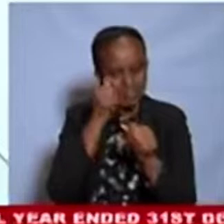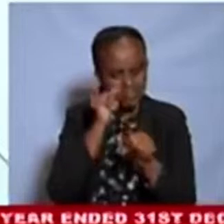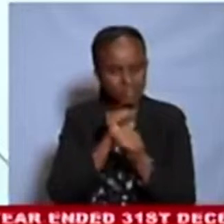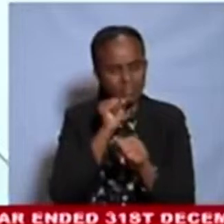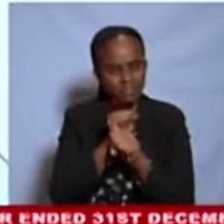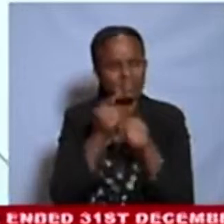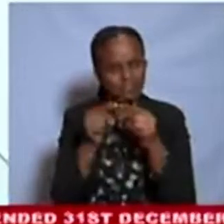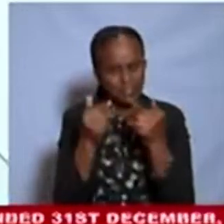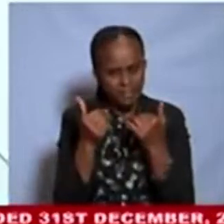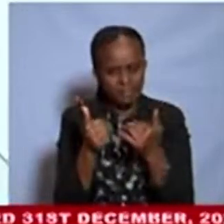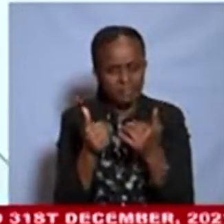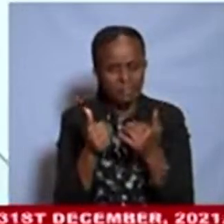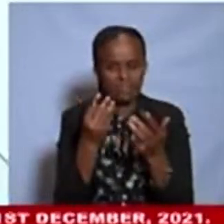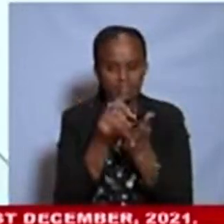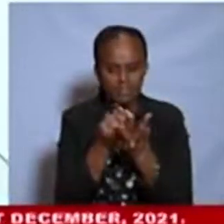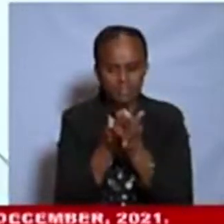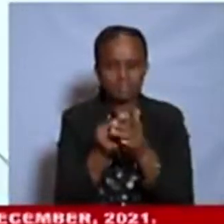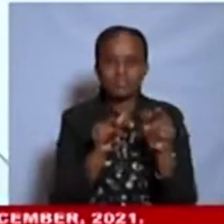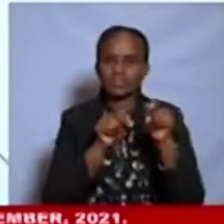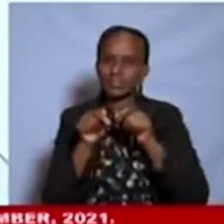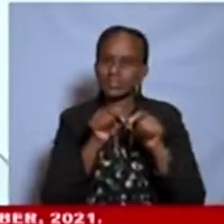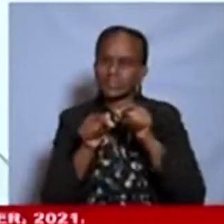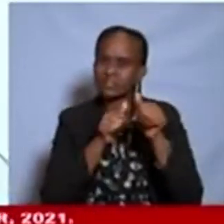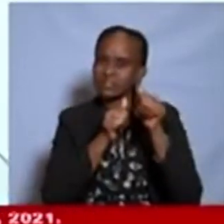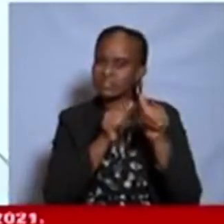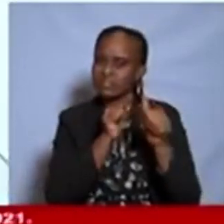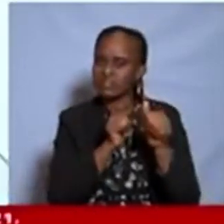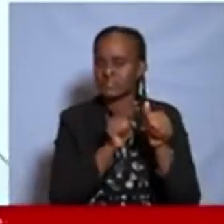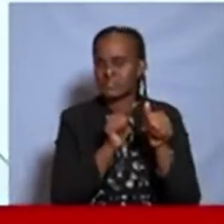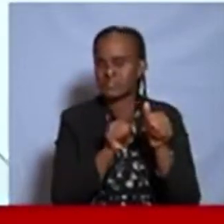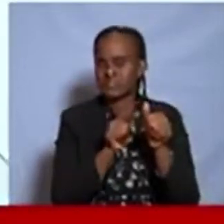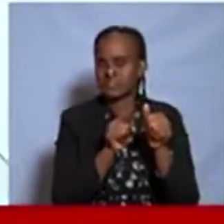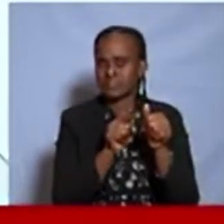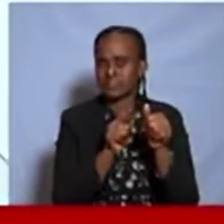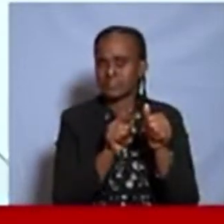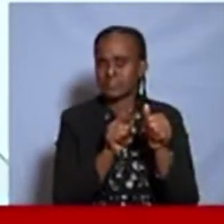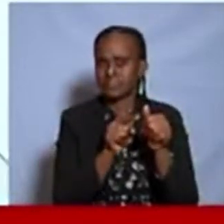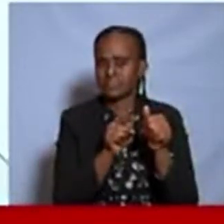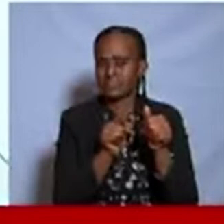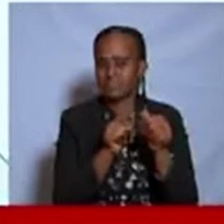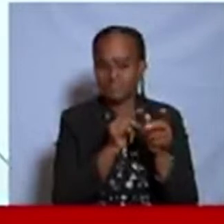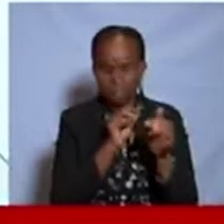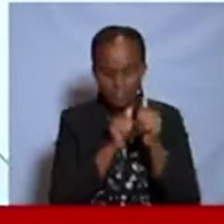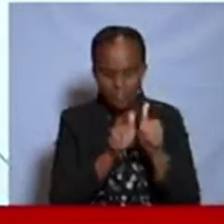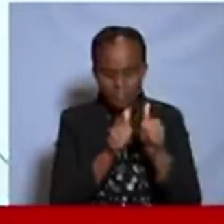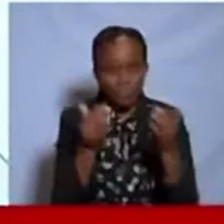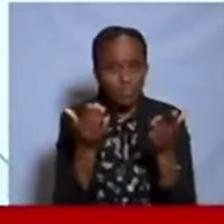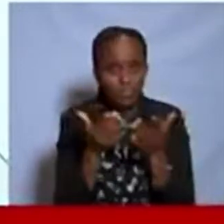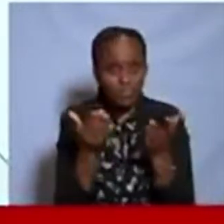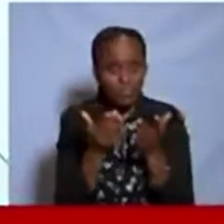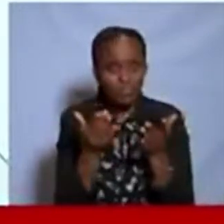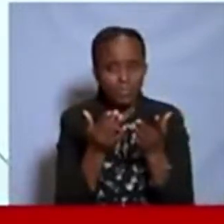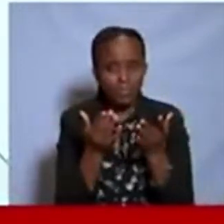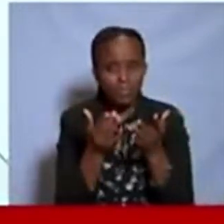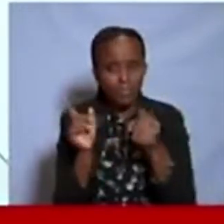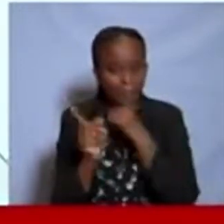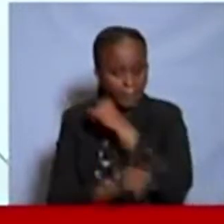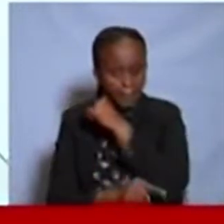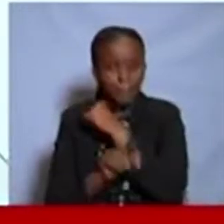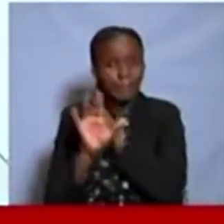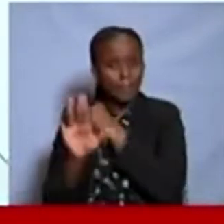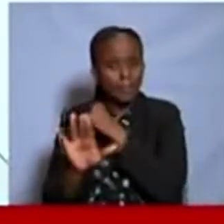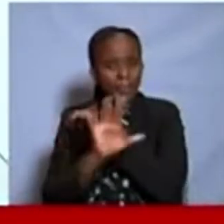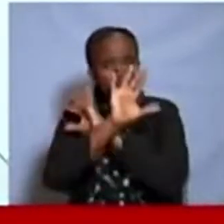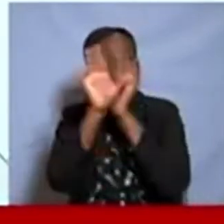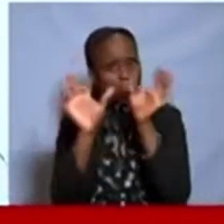done. Financial regulations followed. When they are not followed, the punitive measures are there,